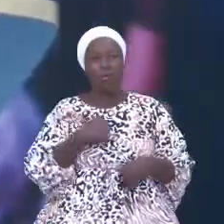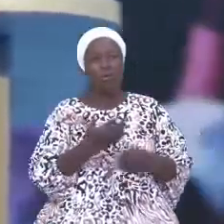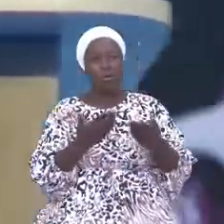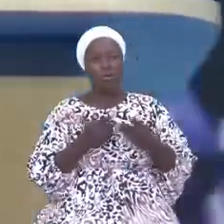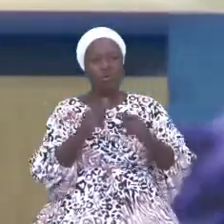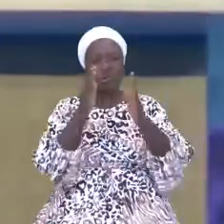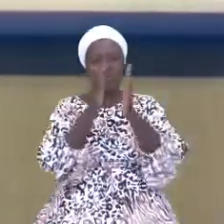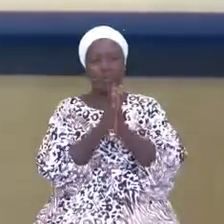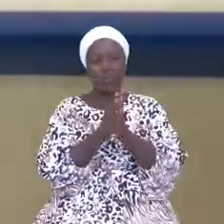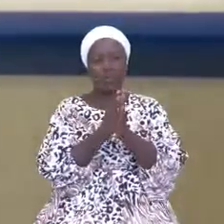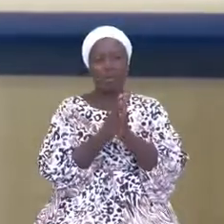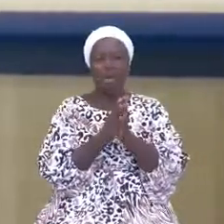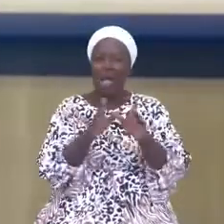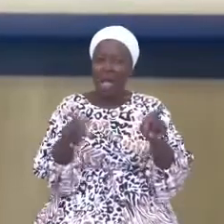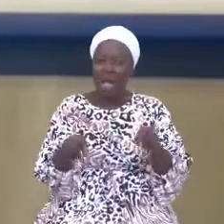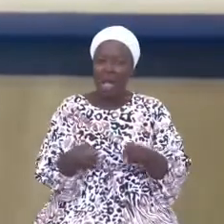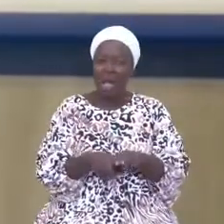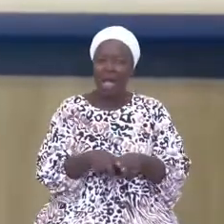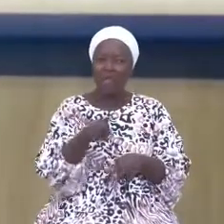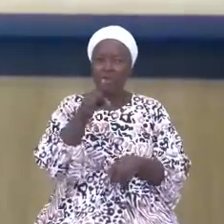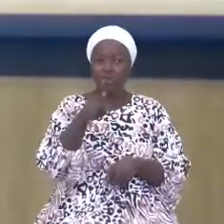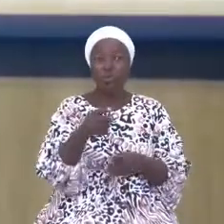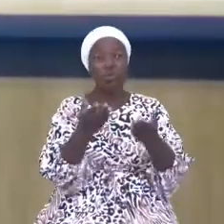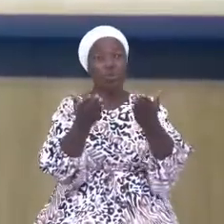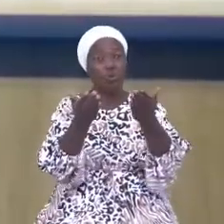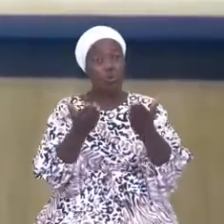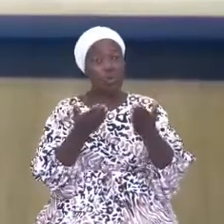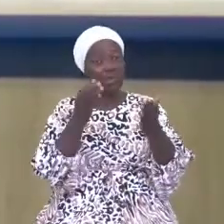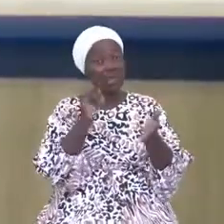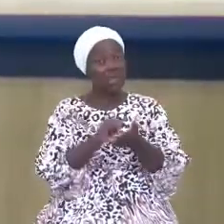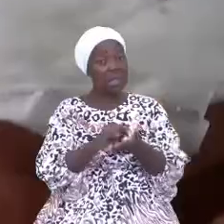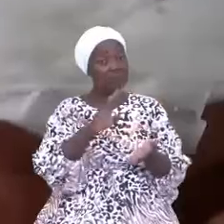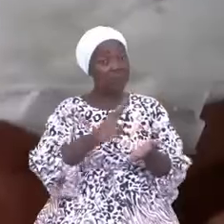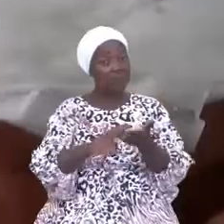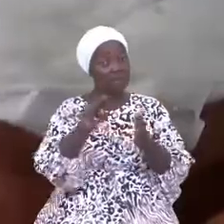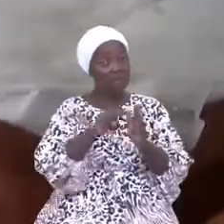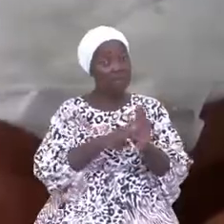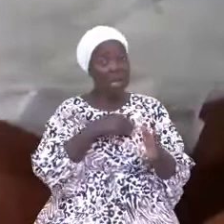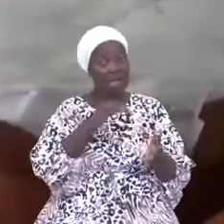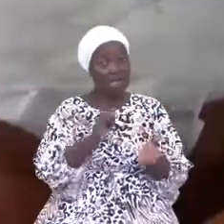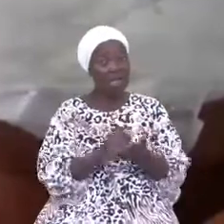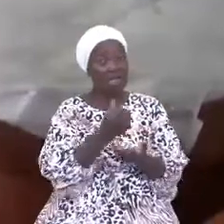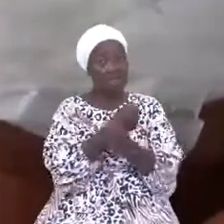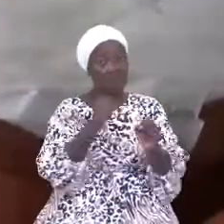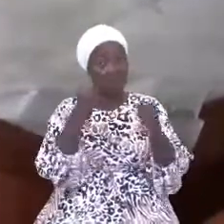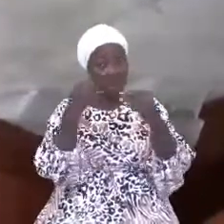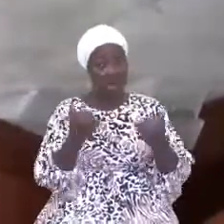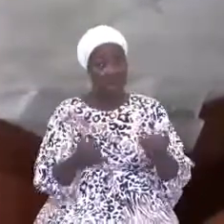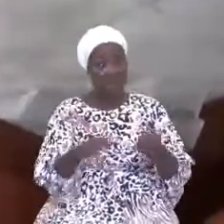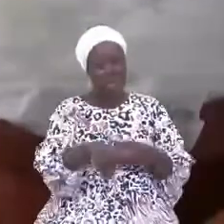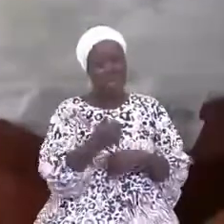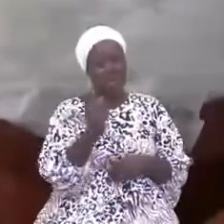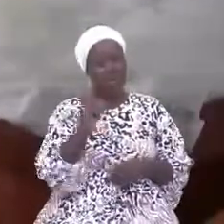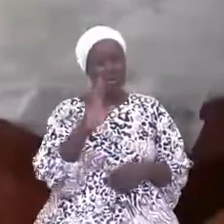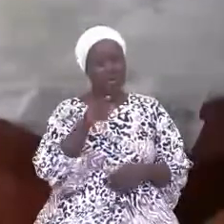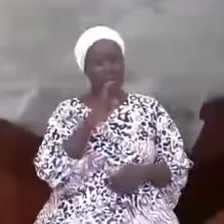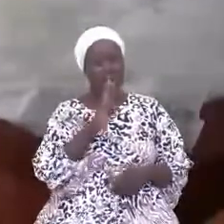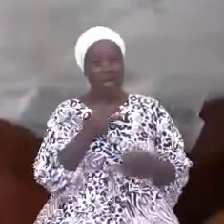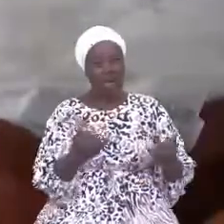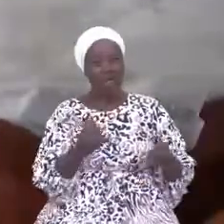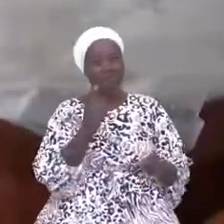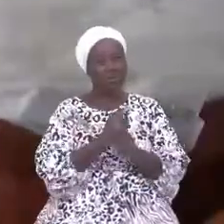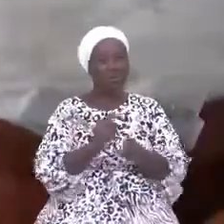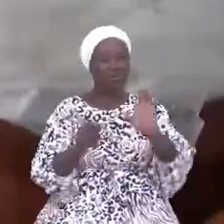closed. As you want that forgiveness and that salvation now, anywhere you are, raise up